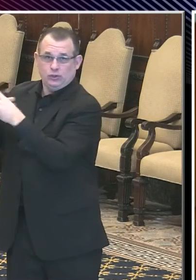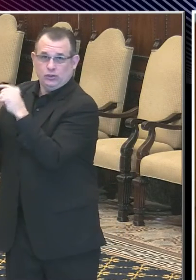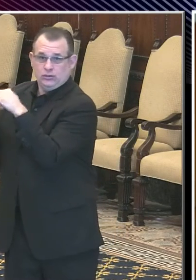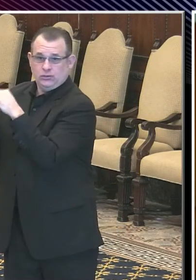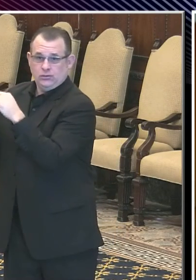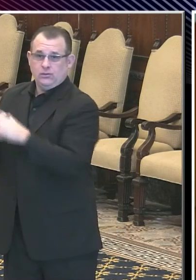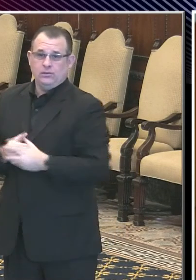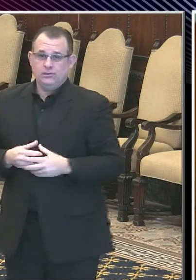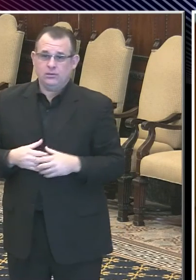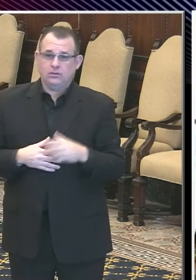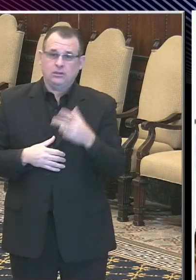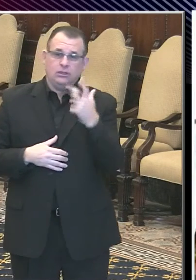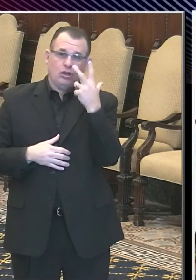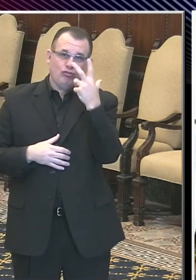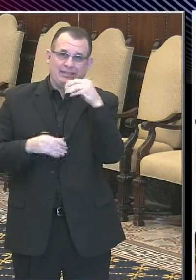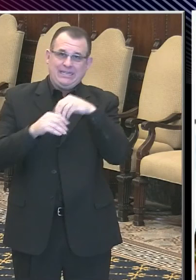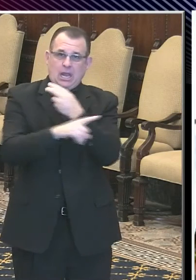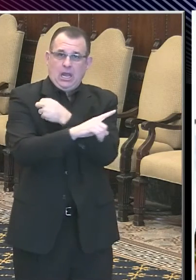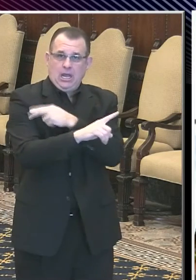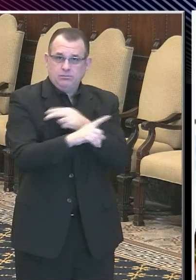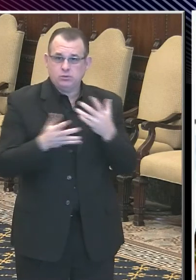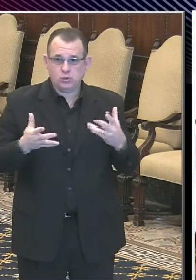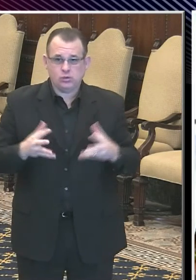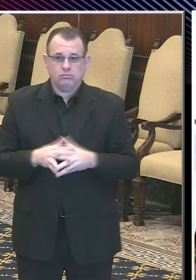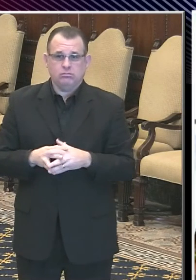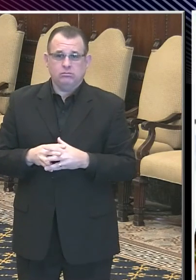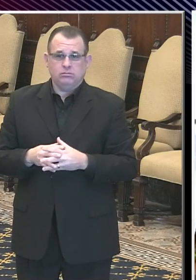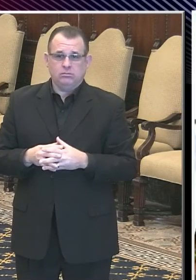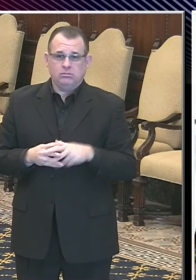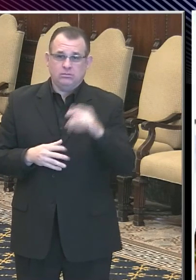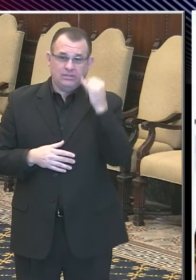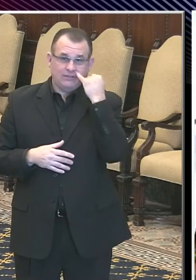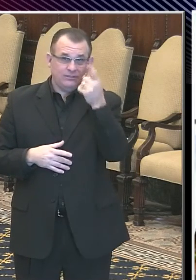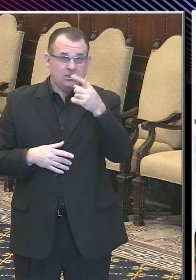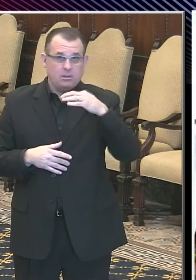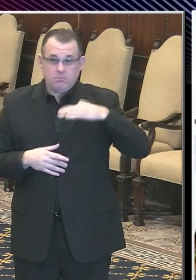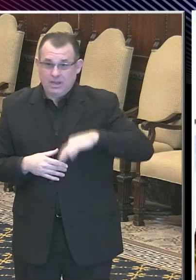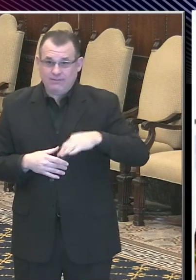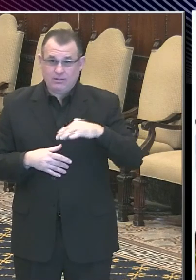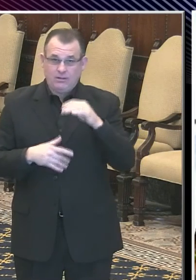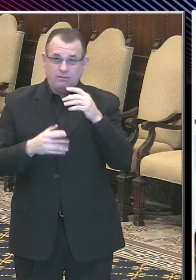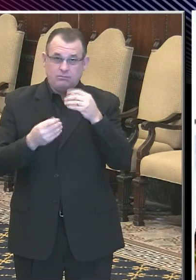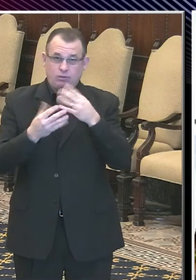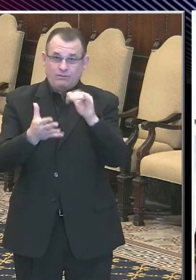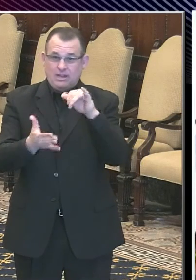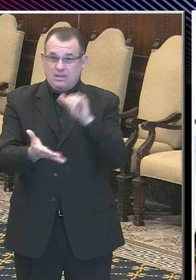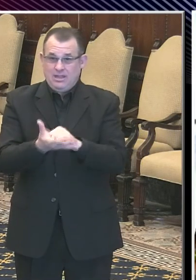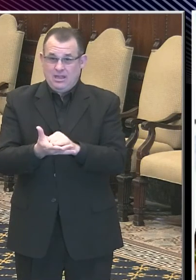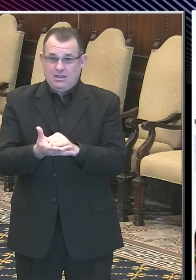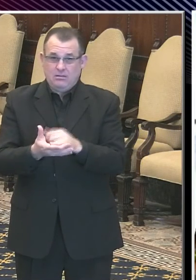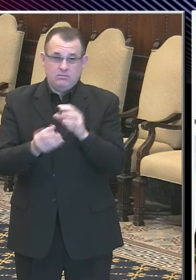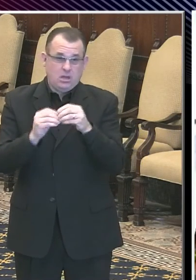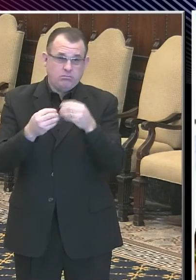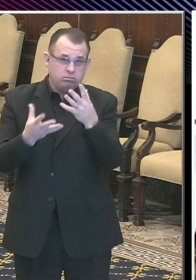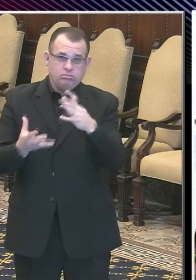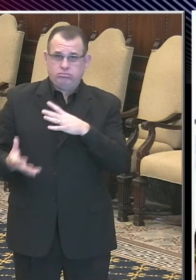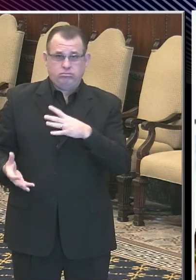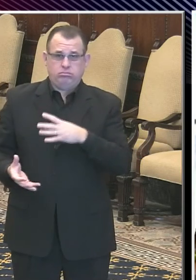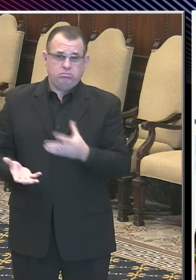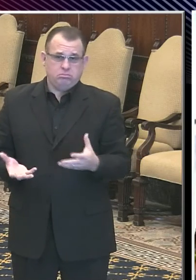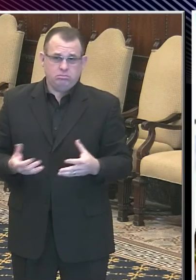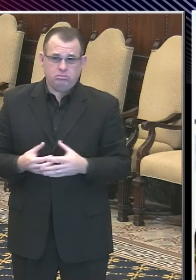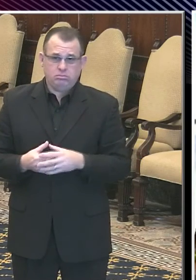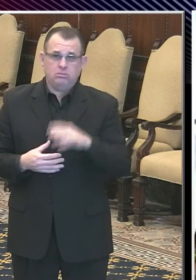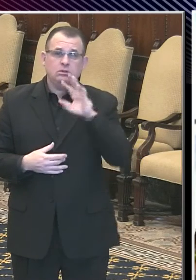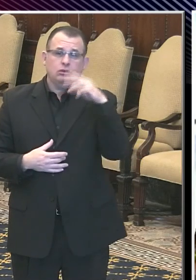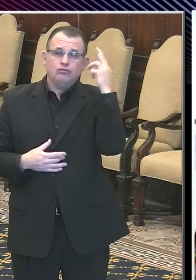3 that have been hospitalized. If there's some benefit to providing that, I think we're happy to. We think. The reason we're reporting it the